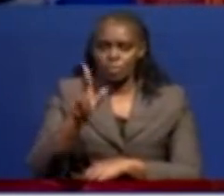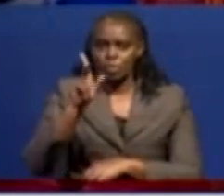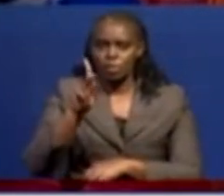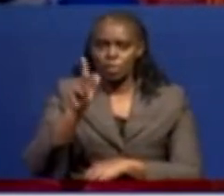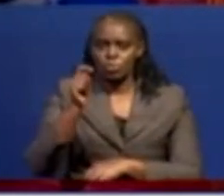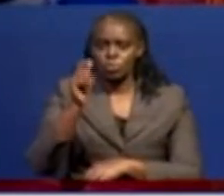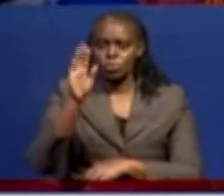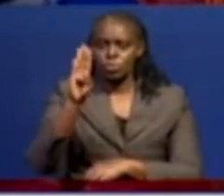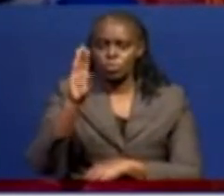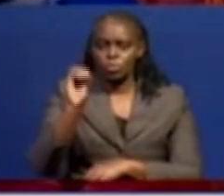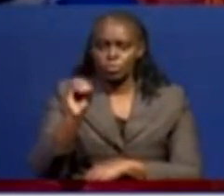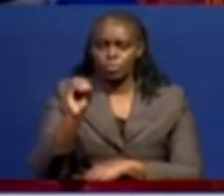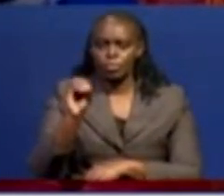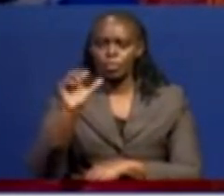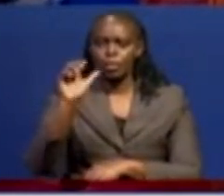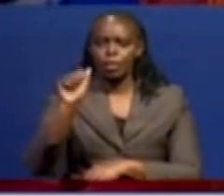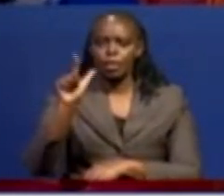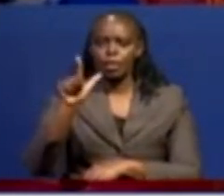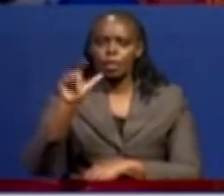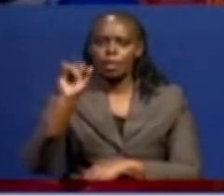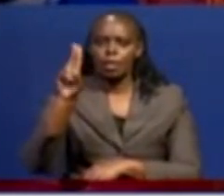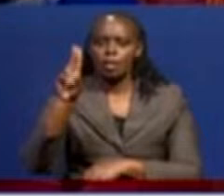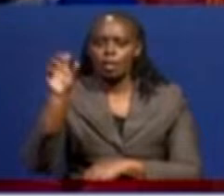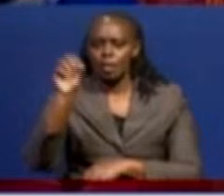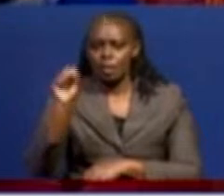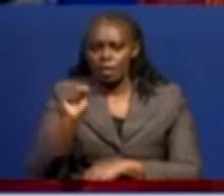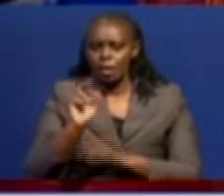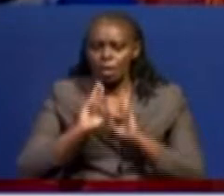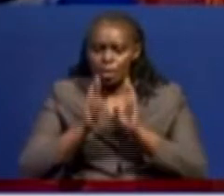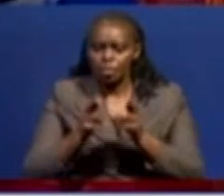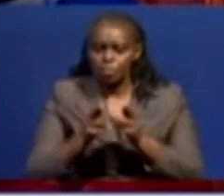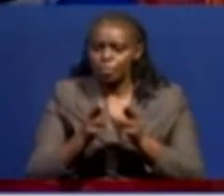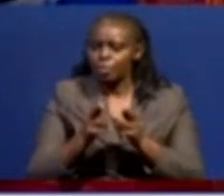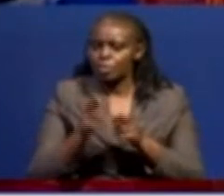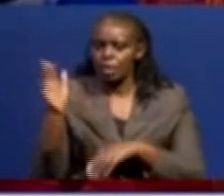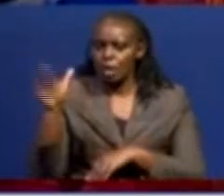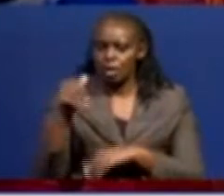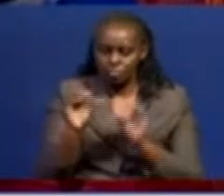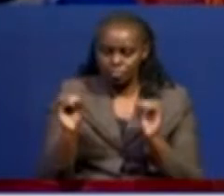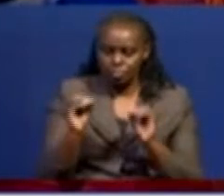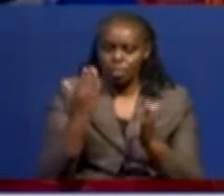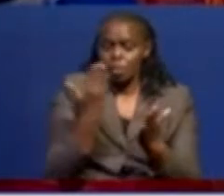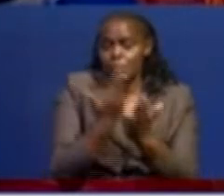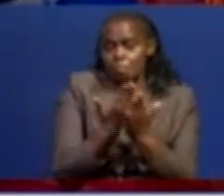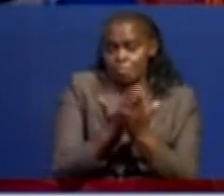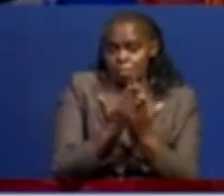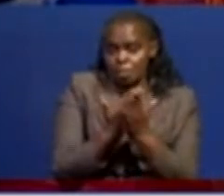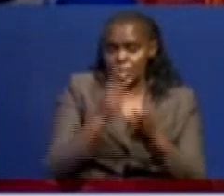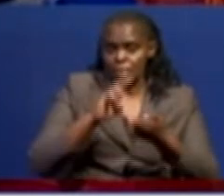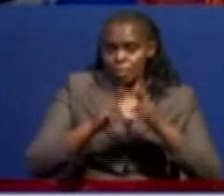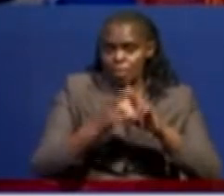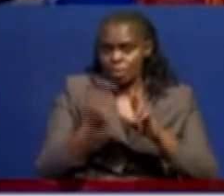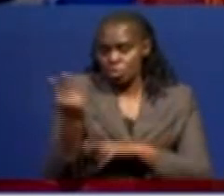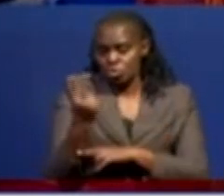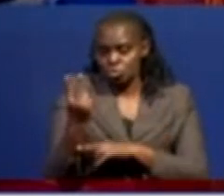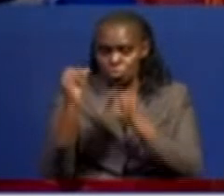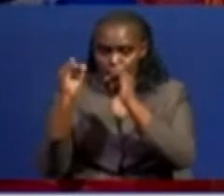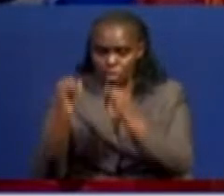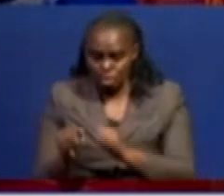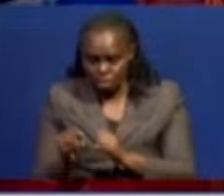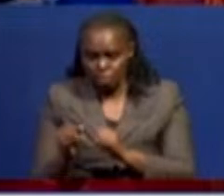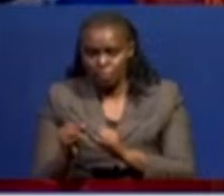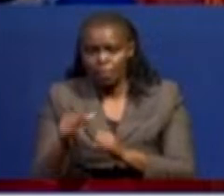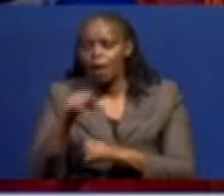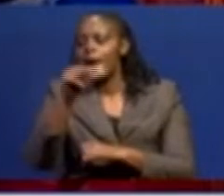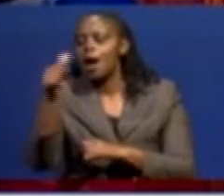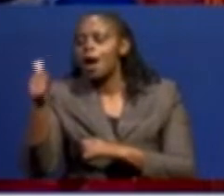Gatobu Arias Nchambambede, yes, who did not respond to the summons. Did the petition relate to only those